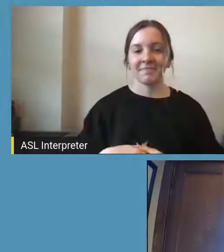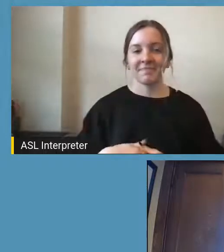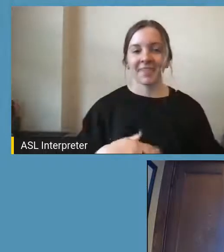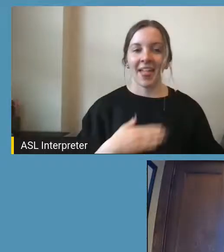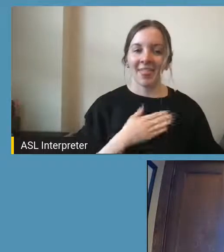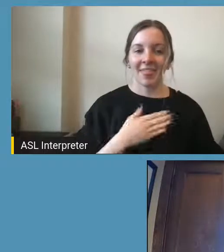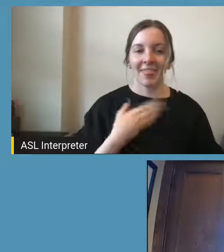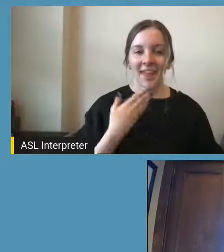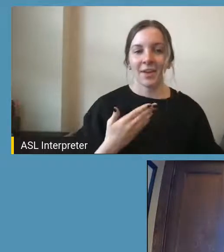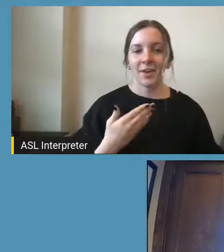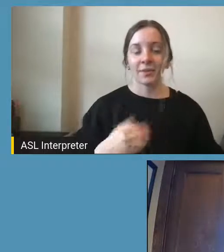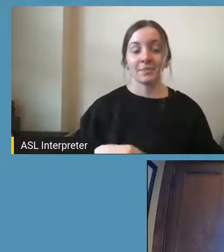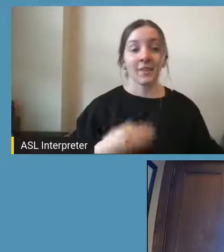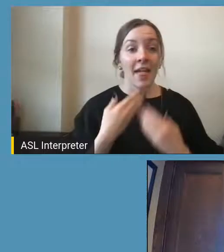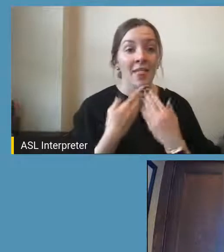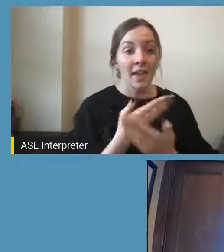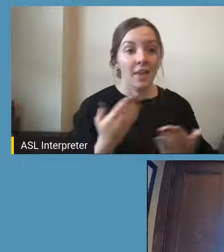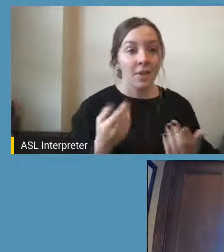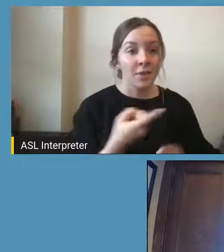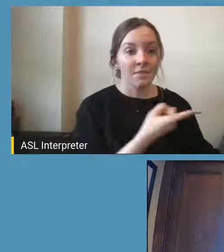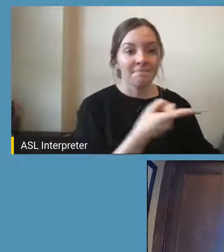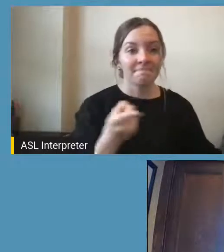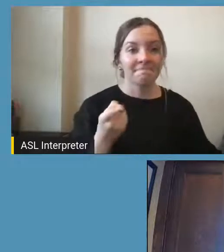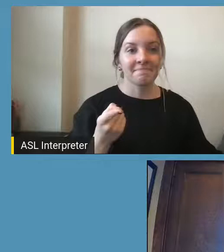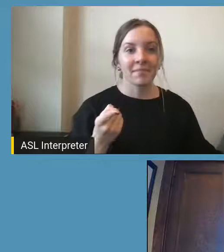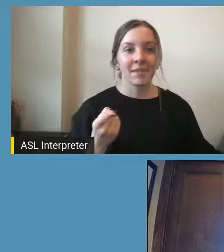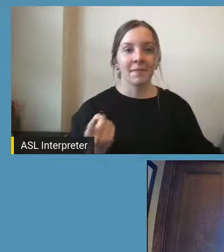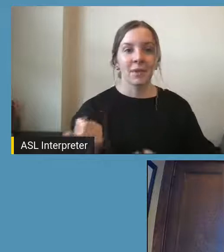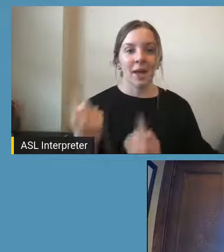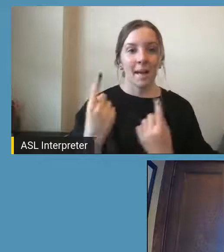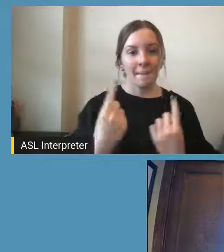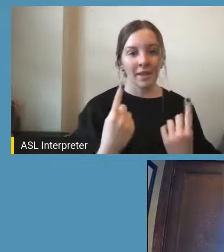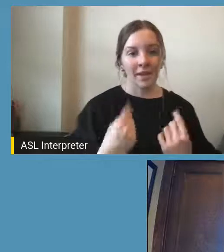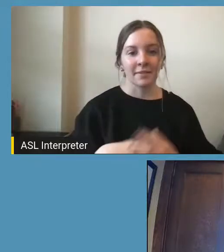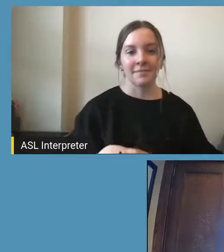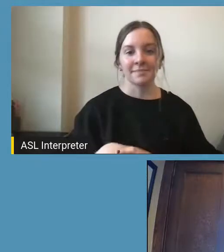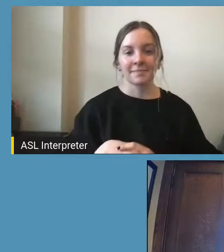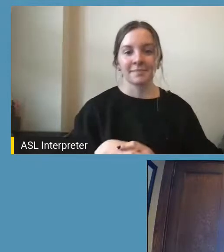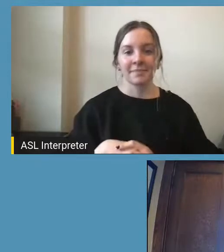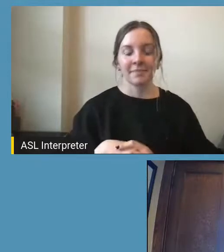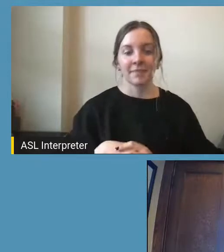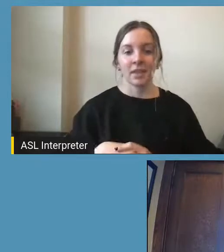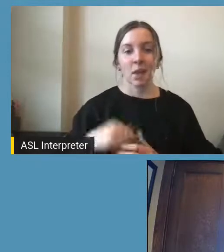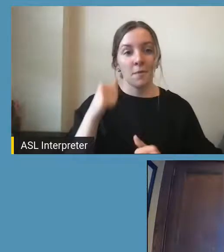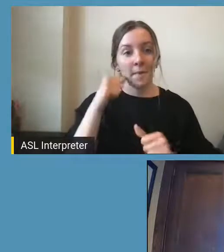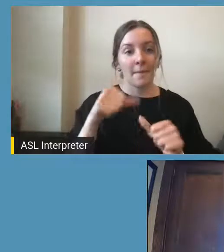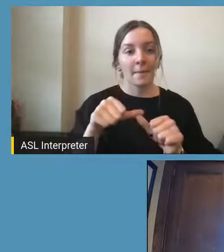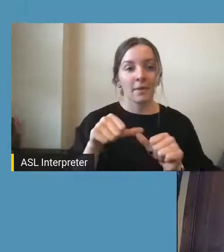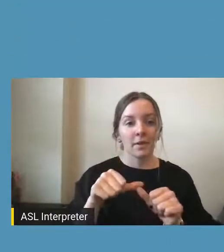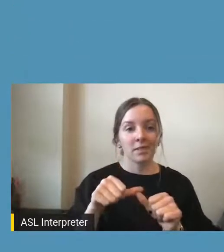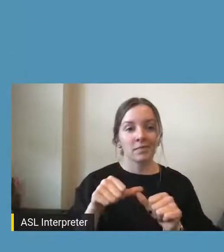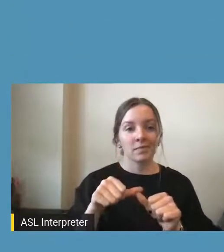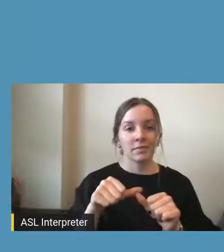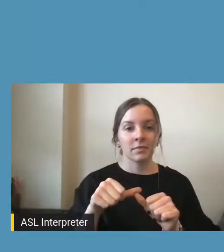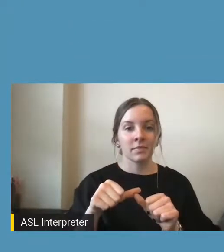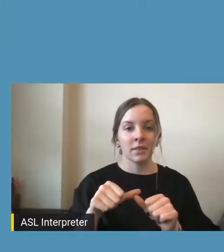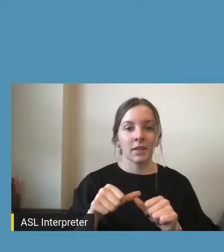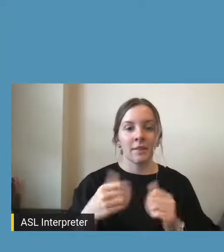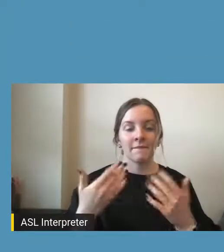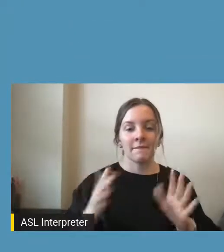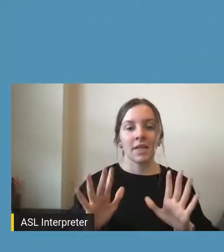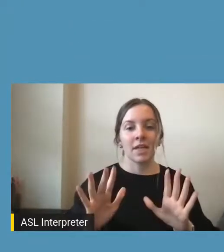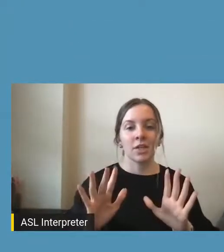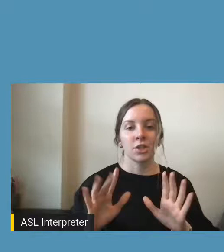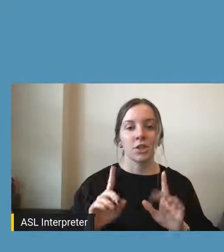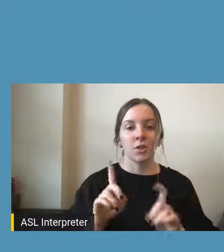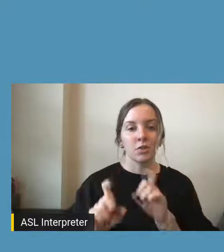for attending today's webinar. Thank you. Please remember to fill out an evaluation form and visit the community forum